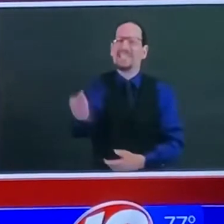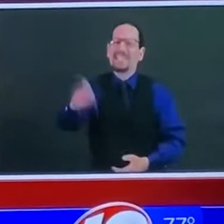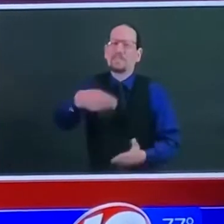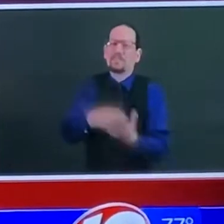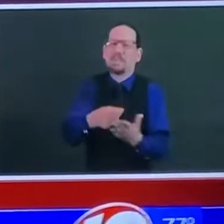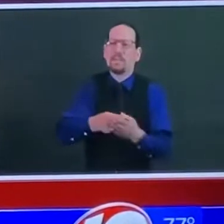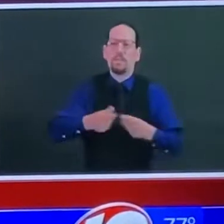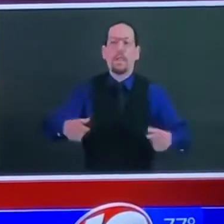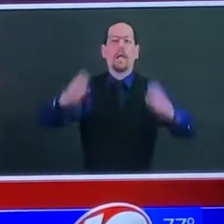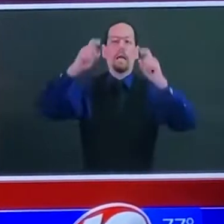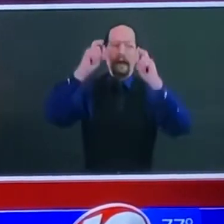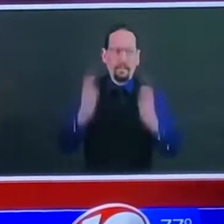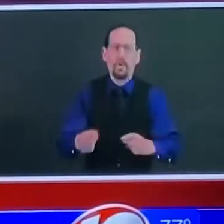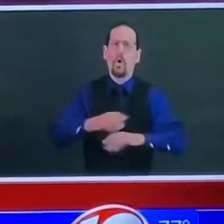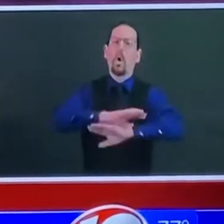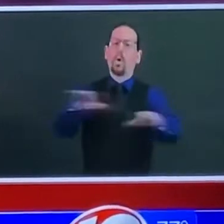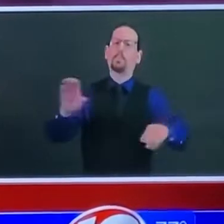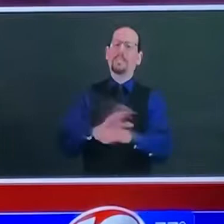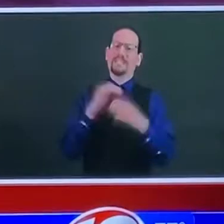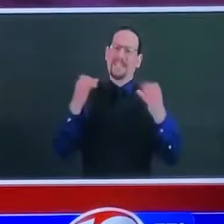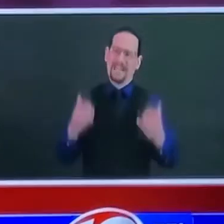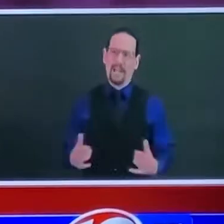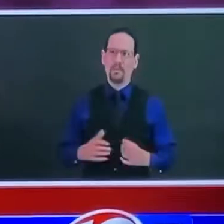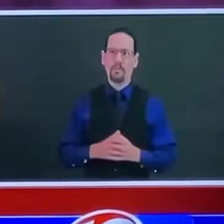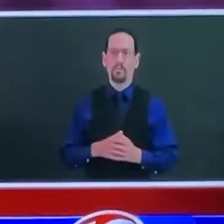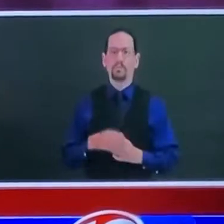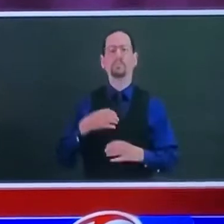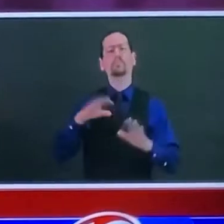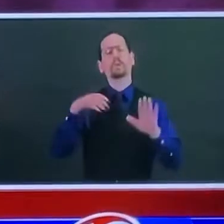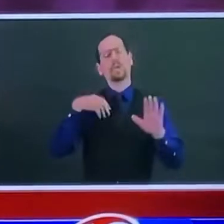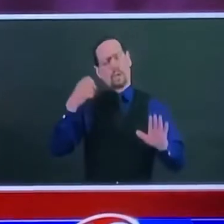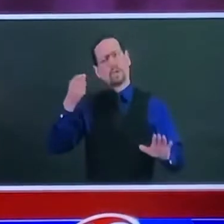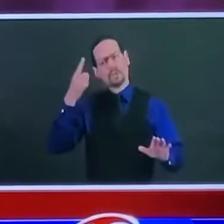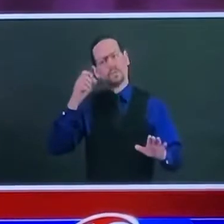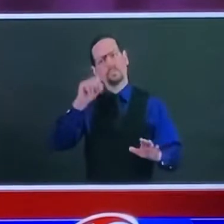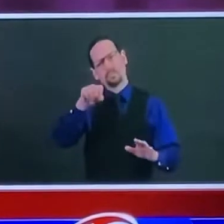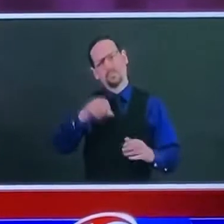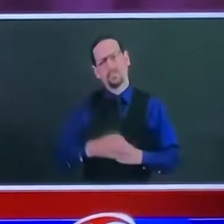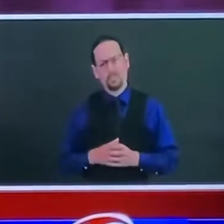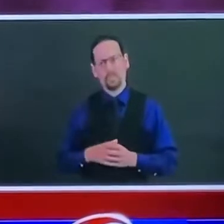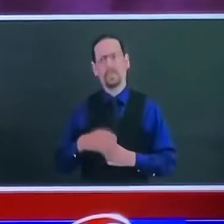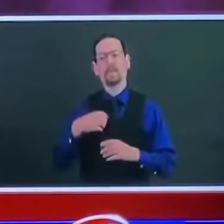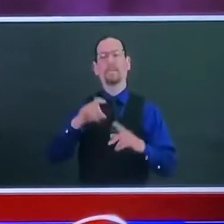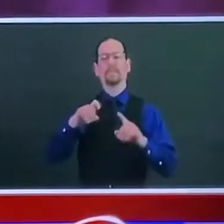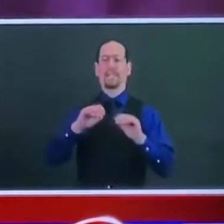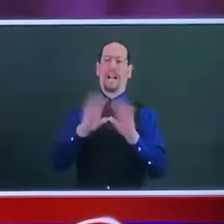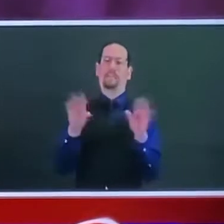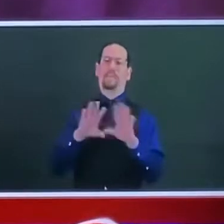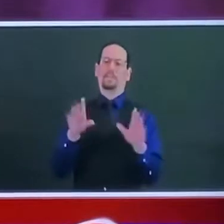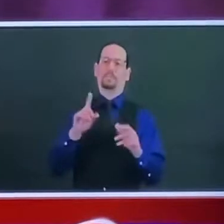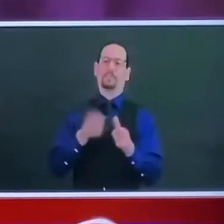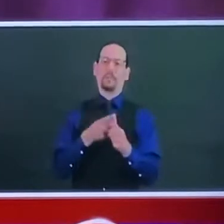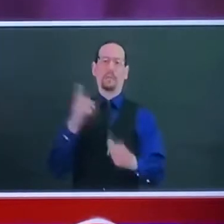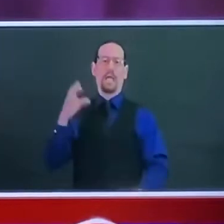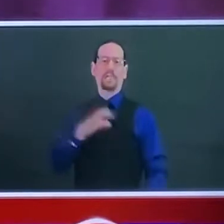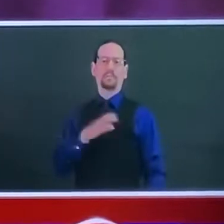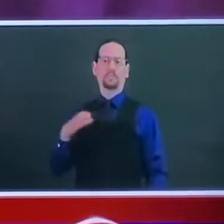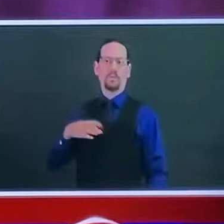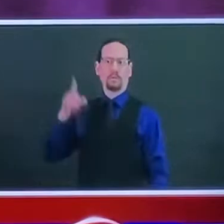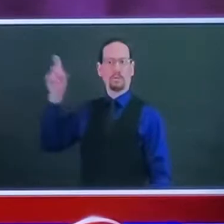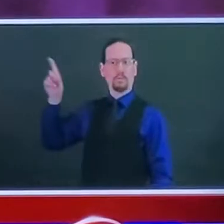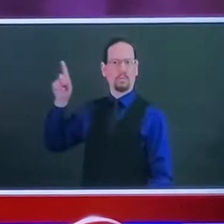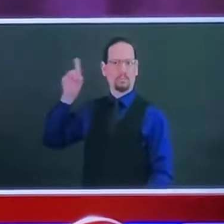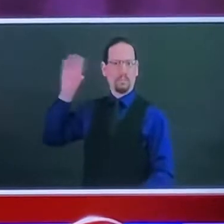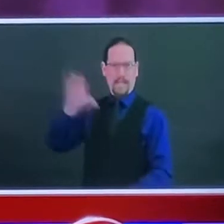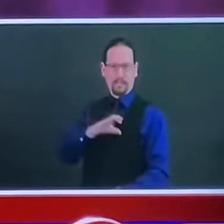I hear that. You seem to have different streams in your mind. Well, I just need a little more clarity from the Congress, and I am